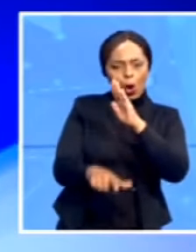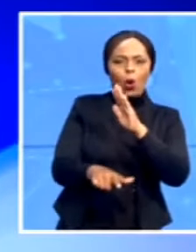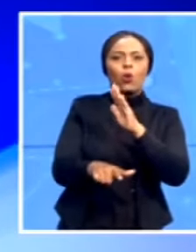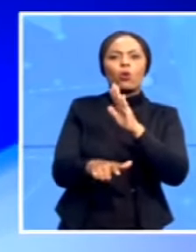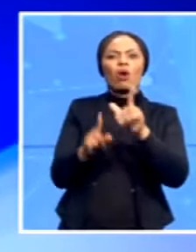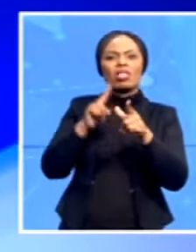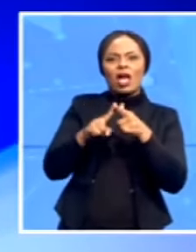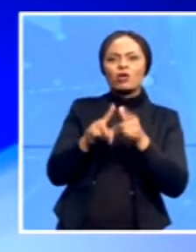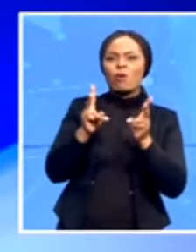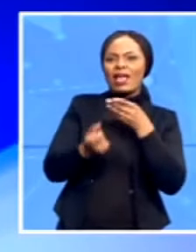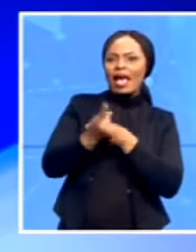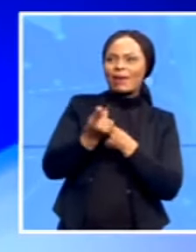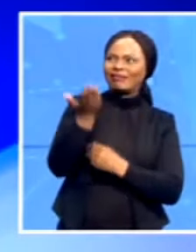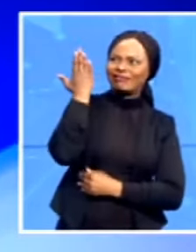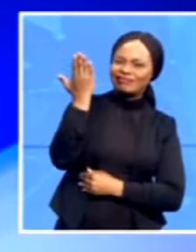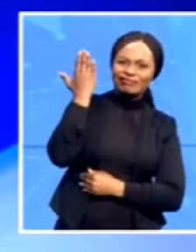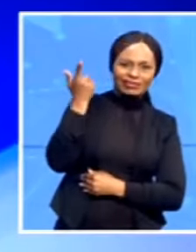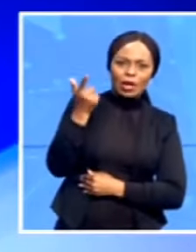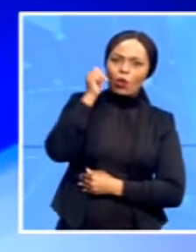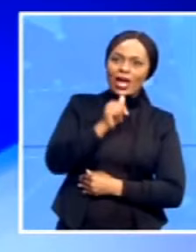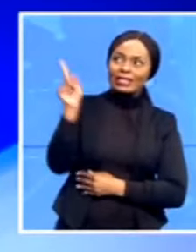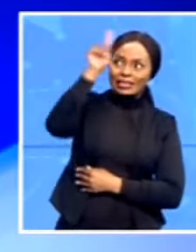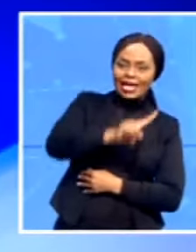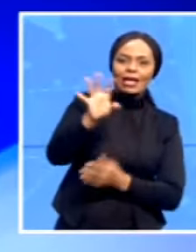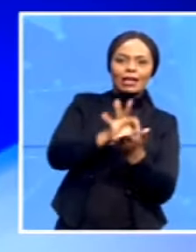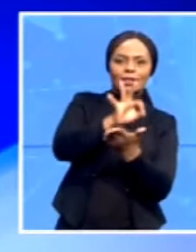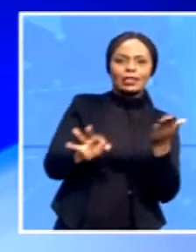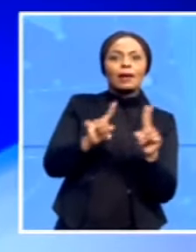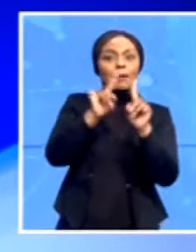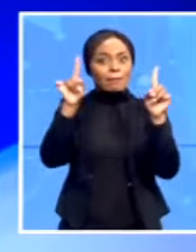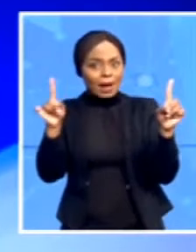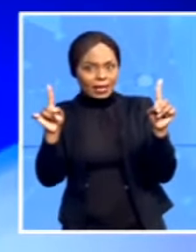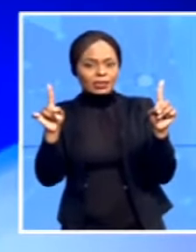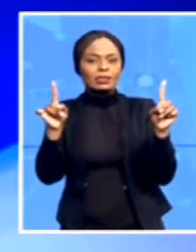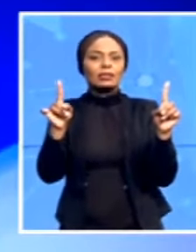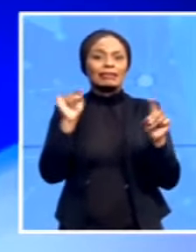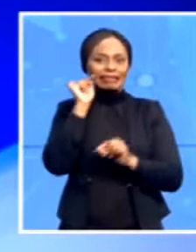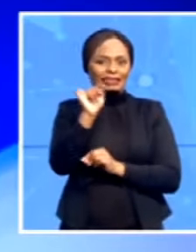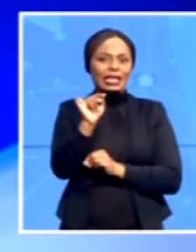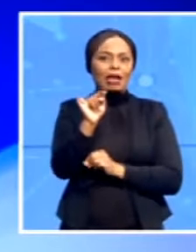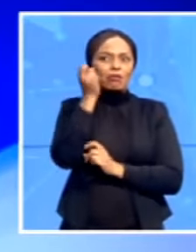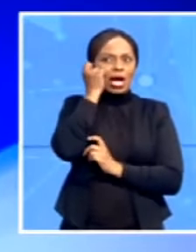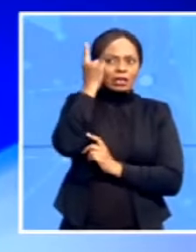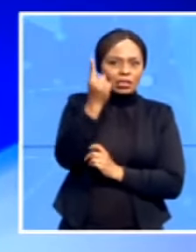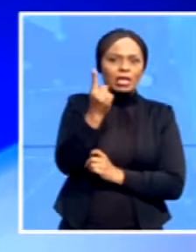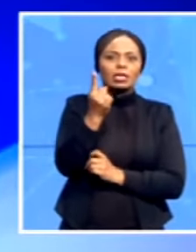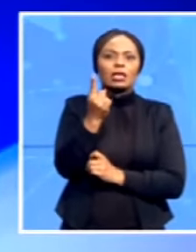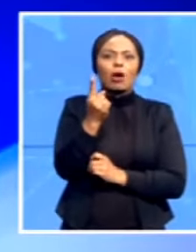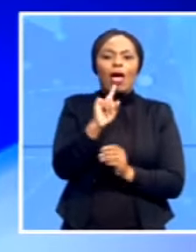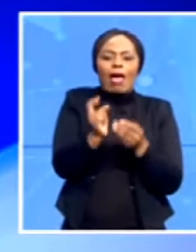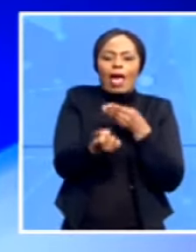day. But it does give an impression of what is likely to happen on the day of the elections. For instance,